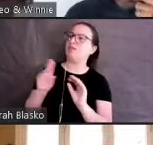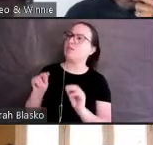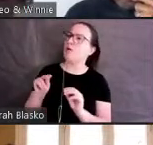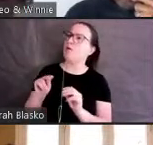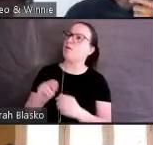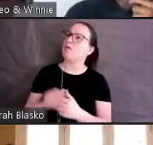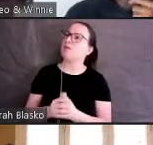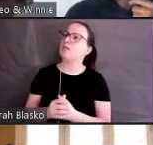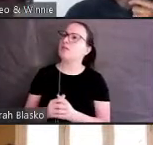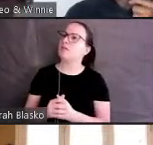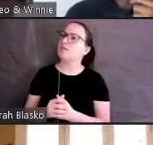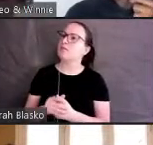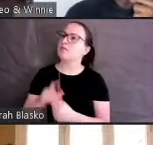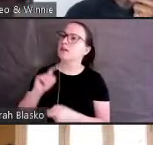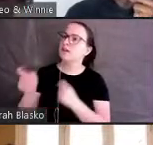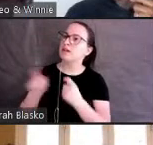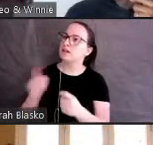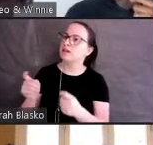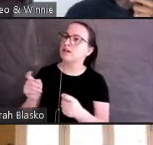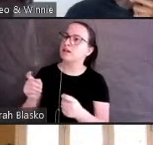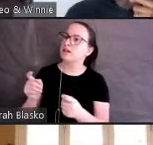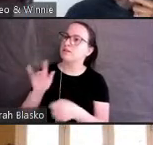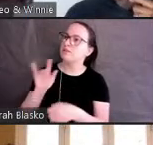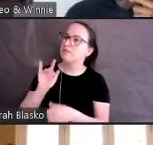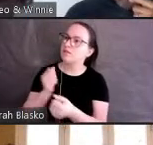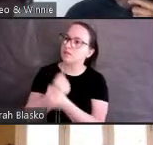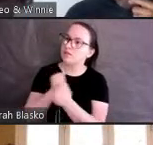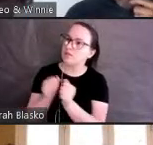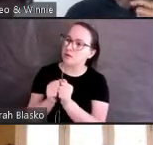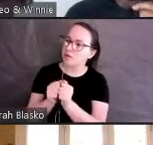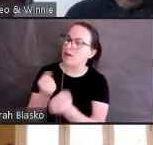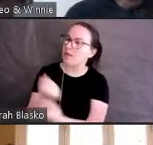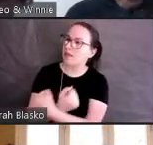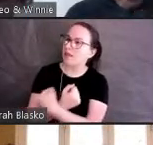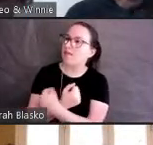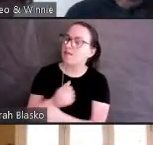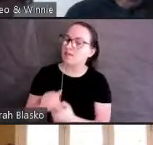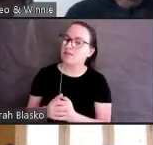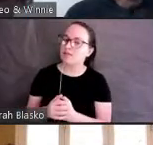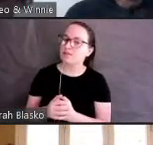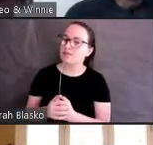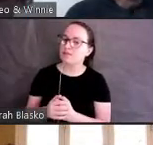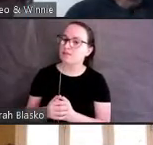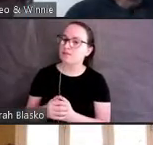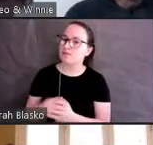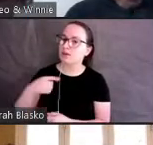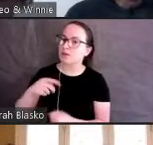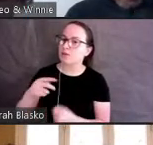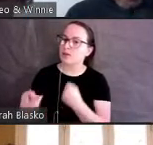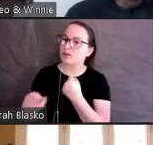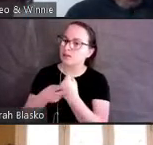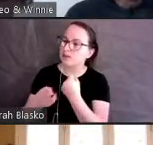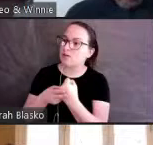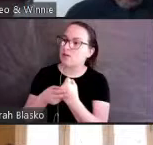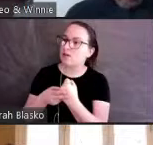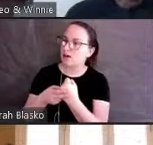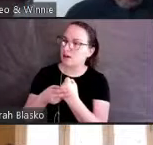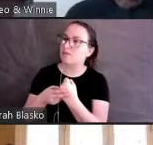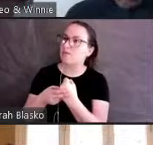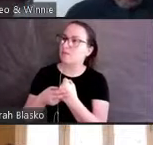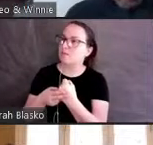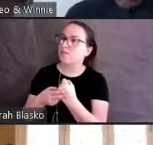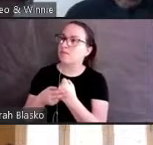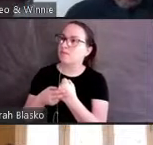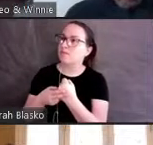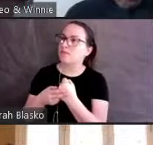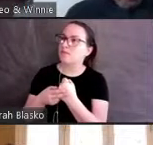we also, in addition to that, we get to store up treasure in heaven. We are really among